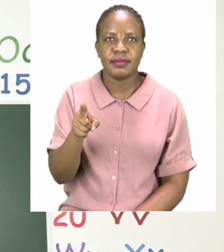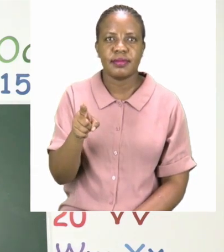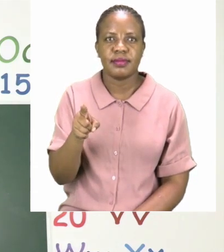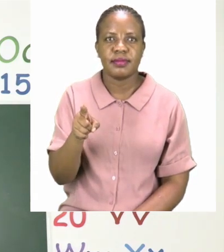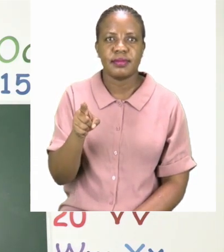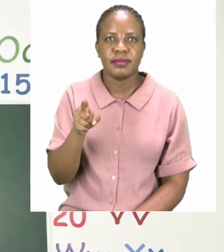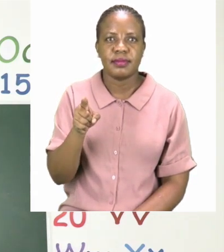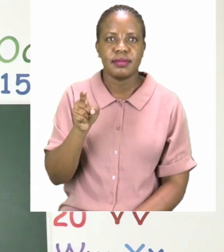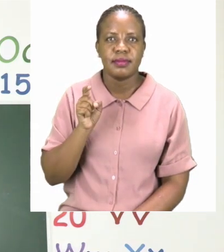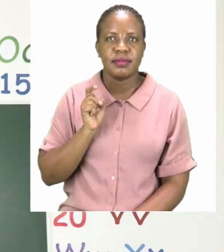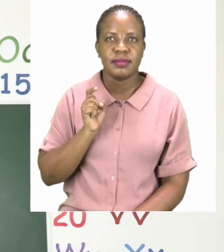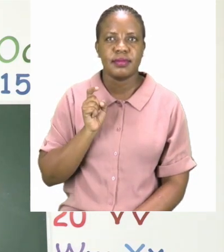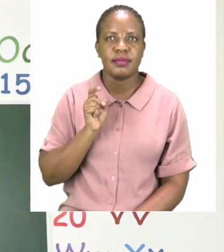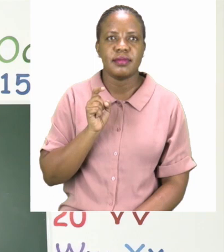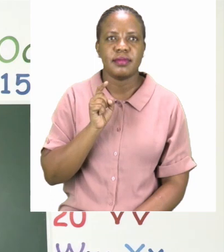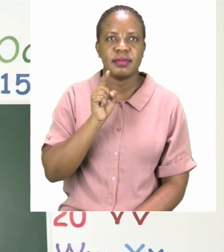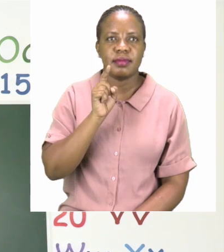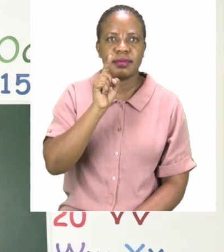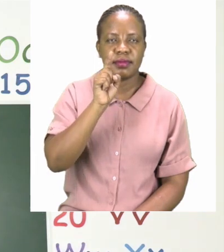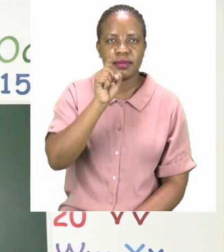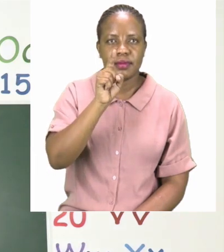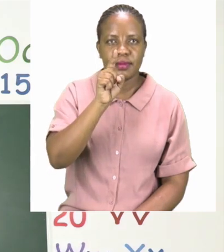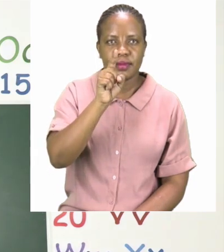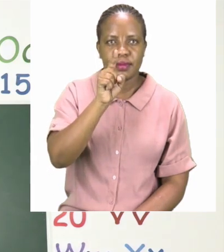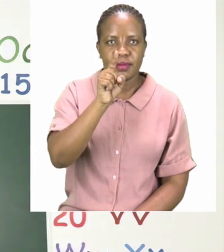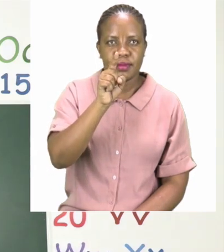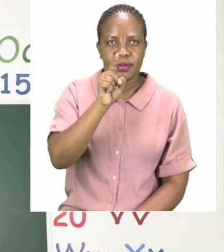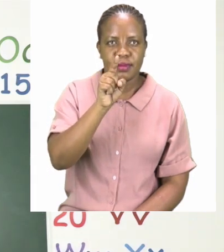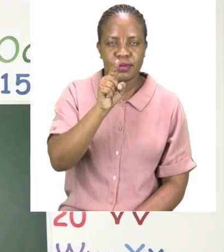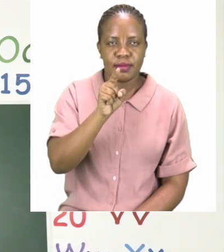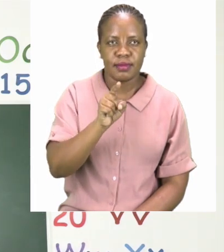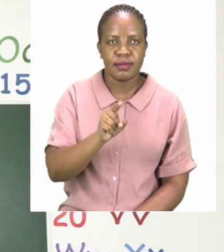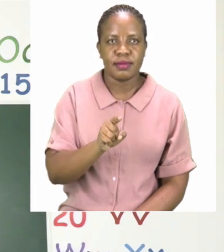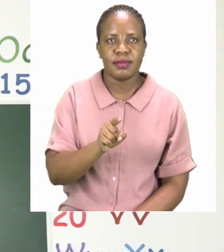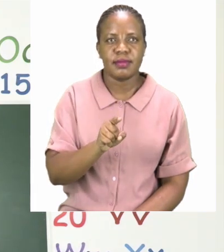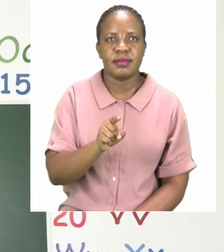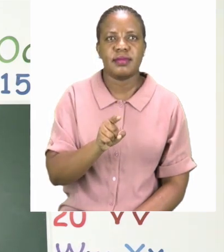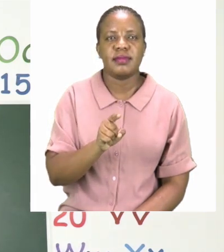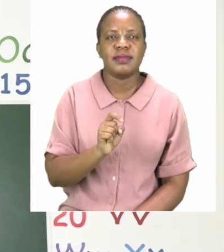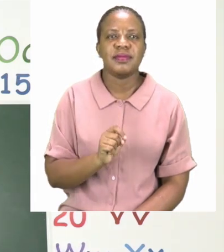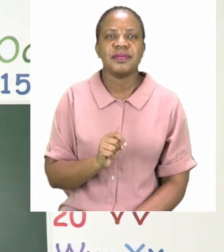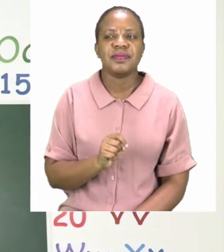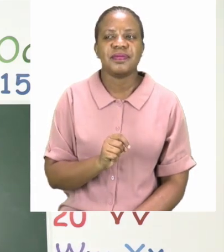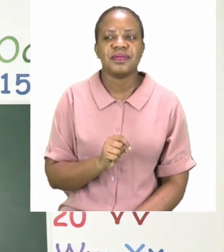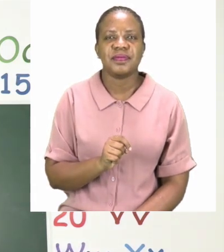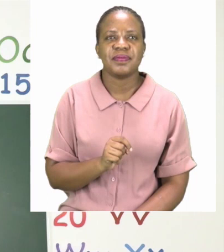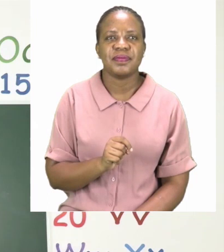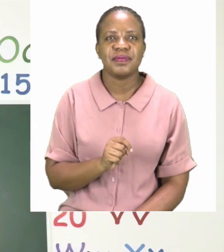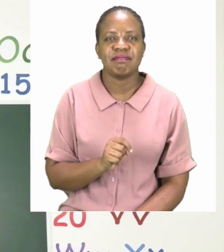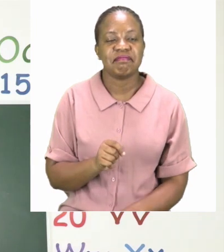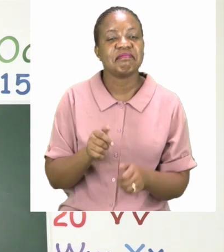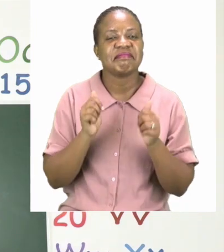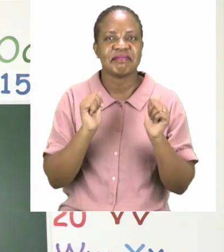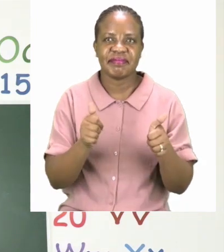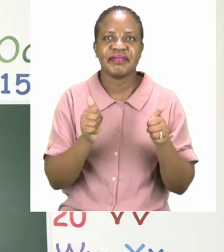We lift up our pencil and then we have written the number 4. Good